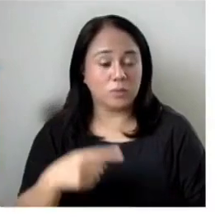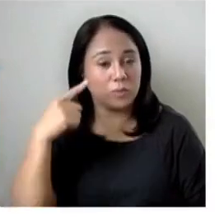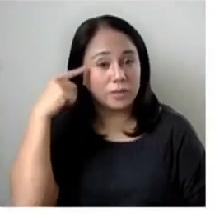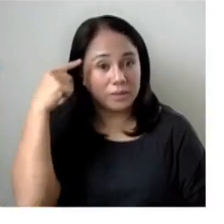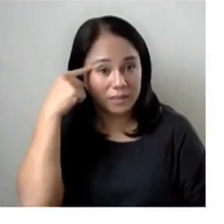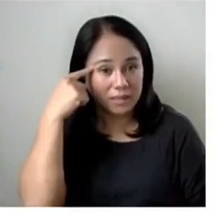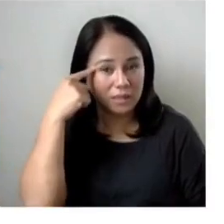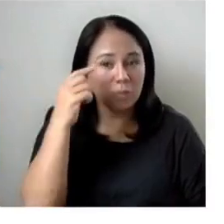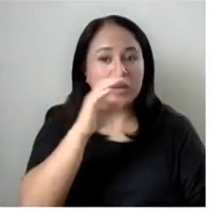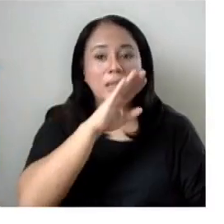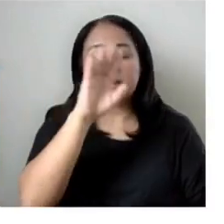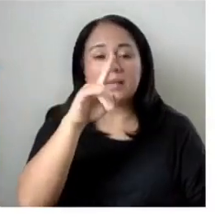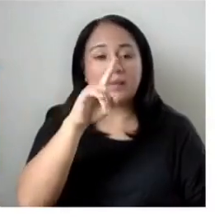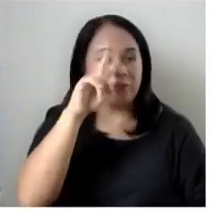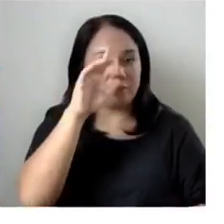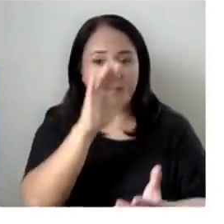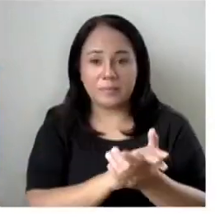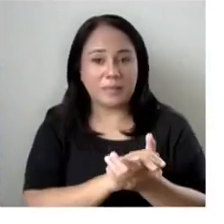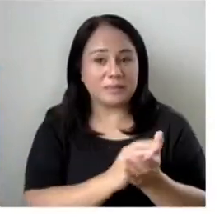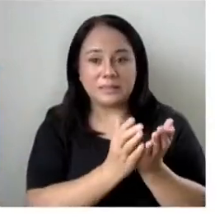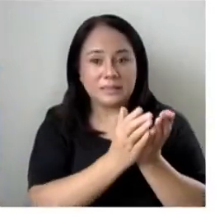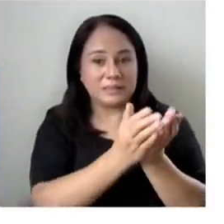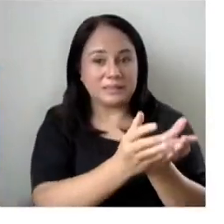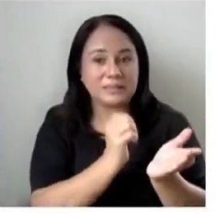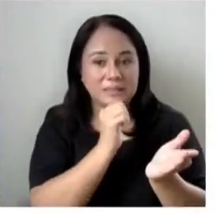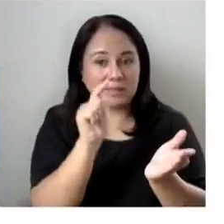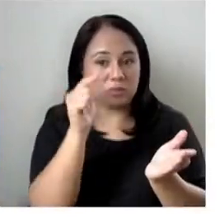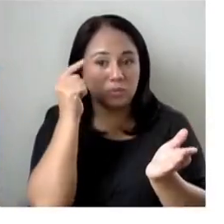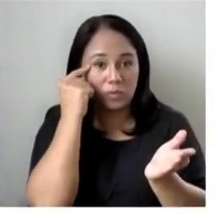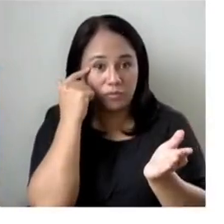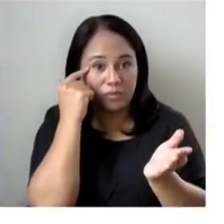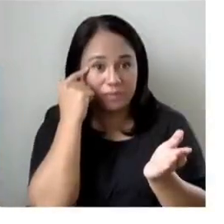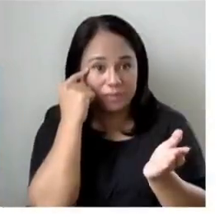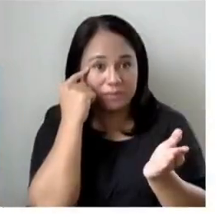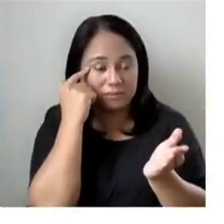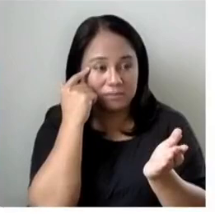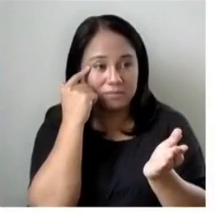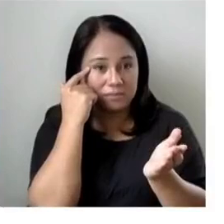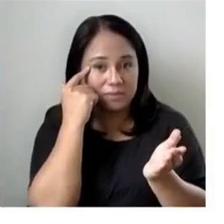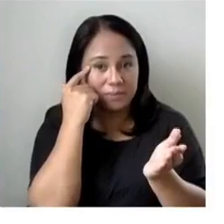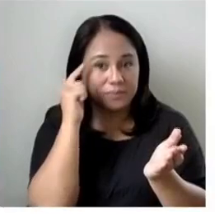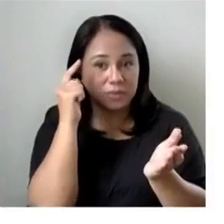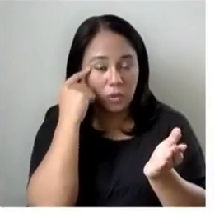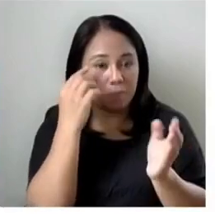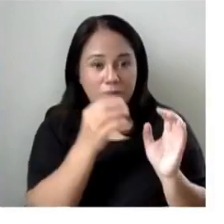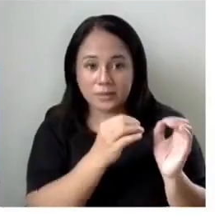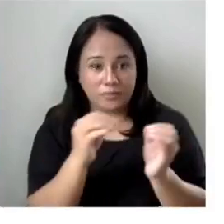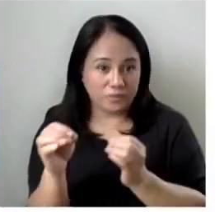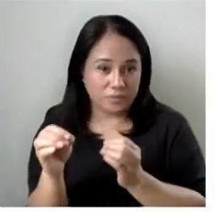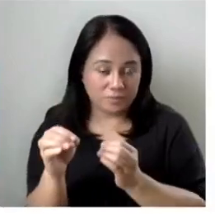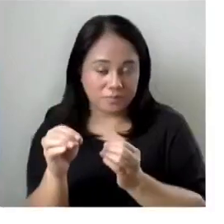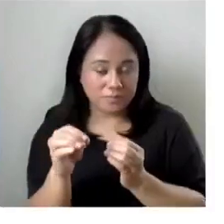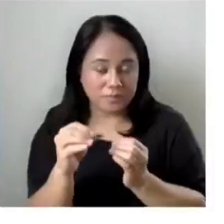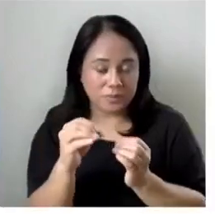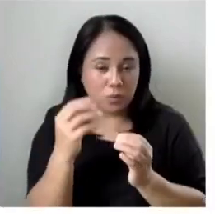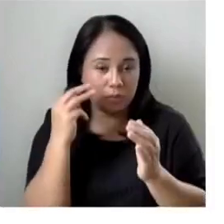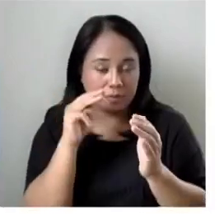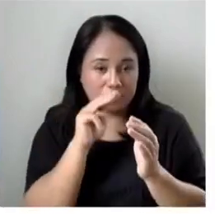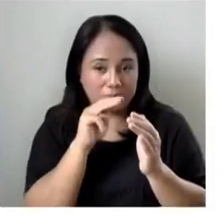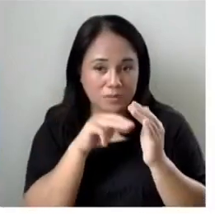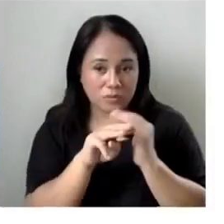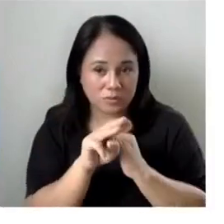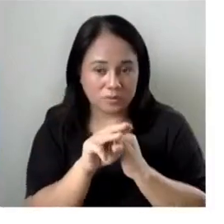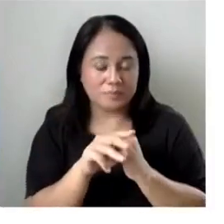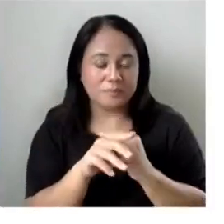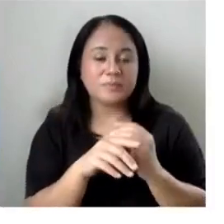would never believe that this is not a government sanctioned operation or mission. And given